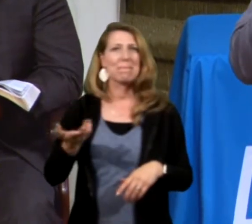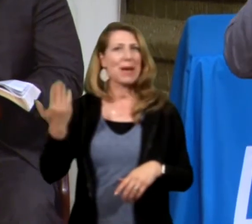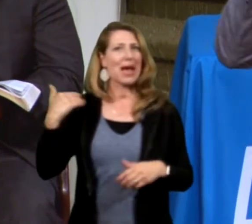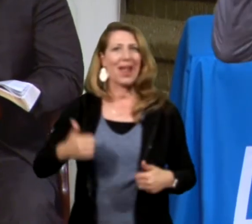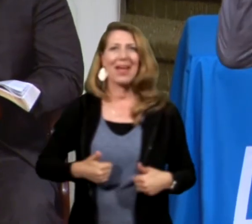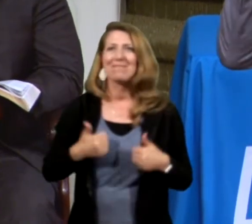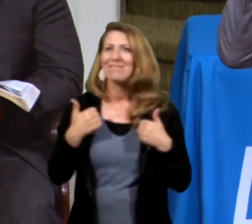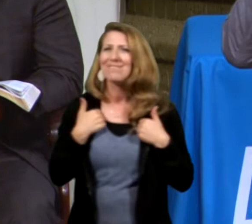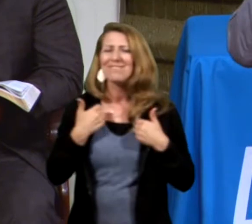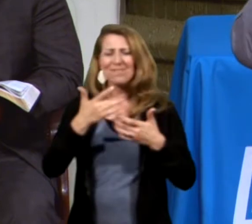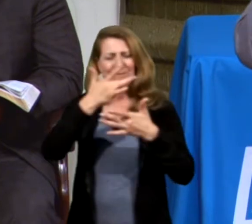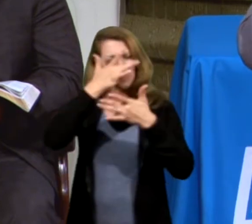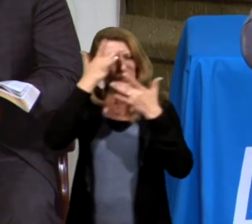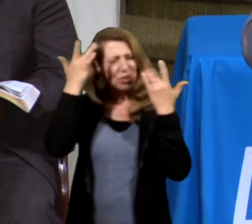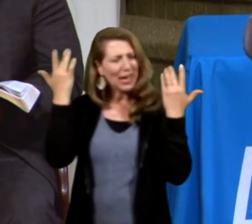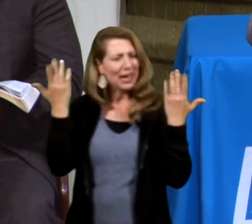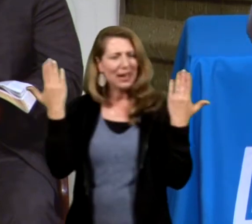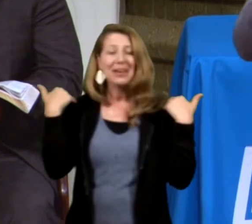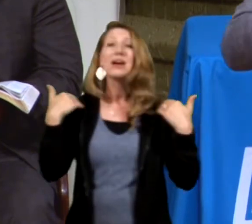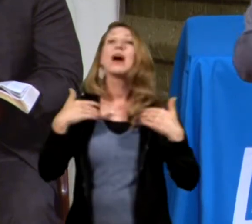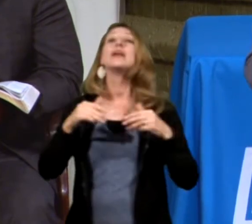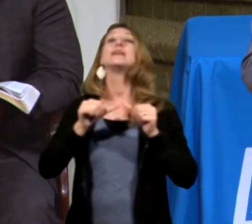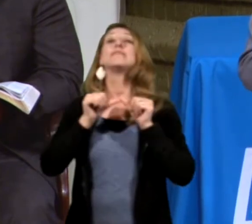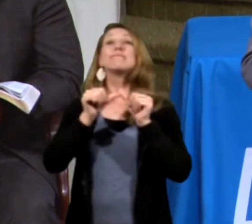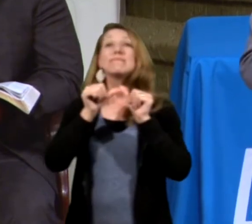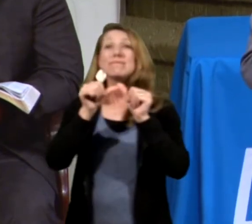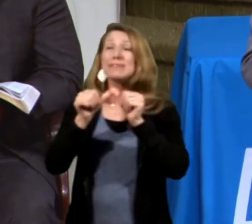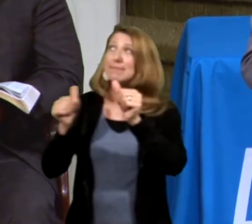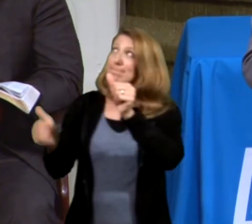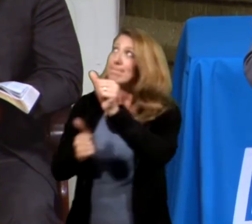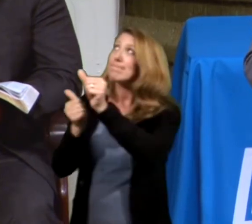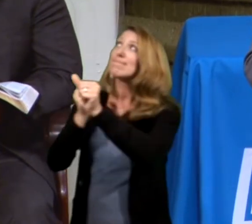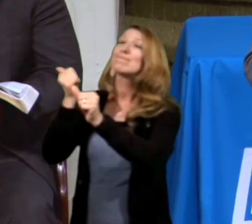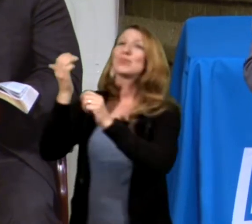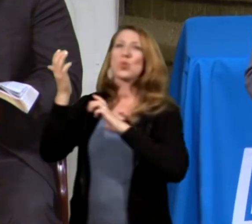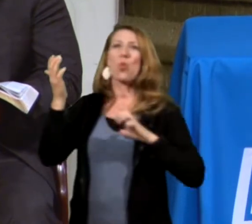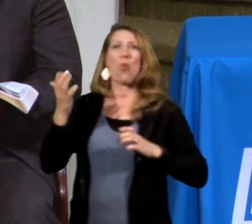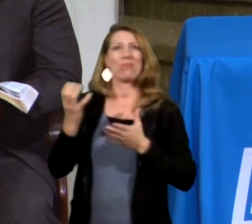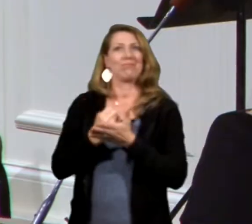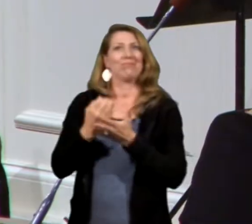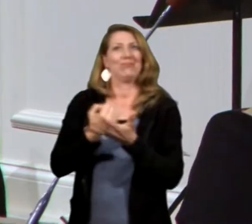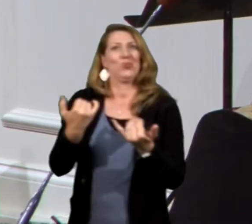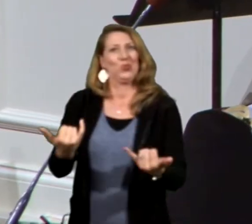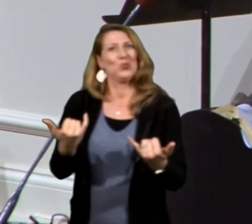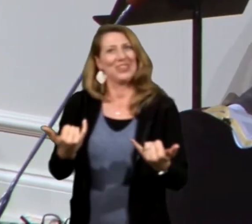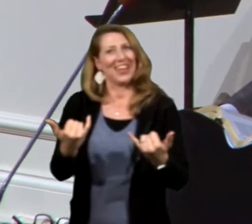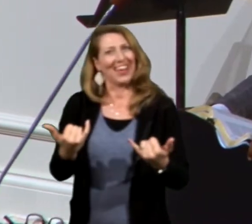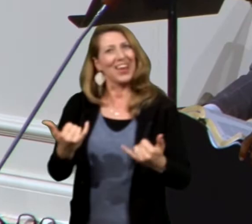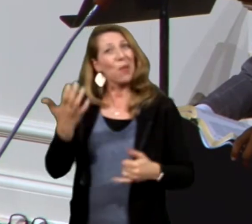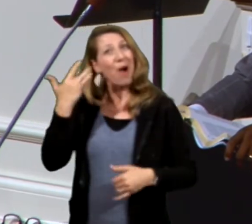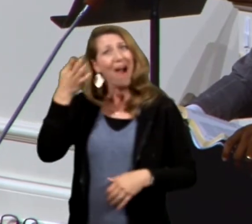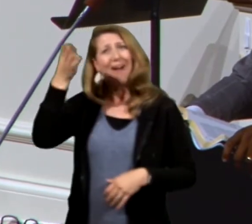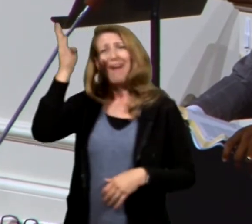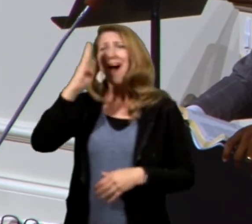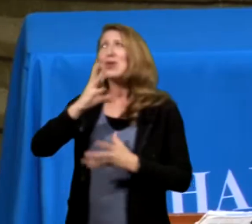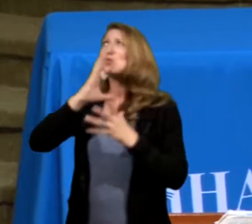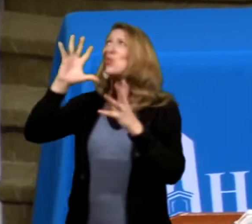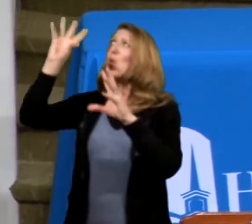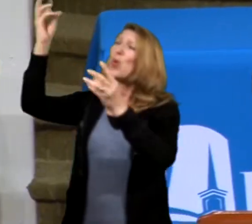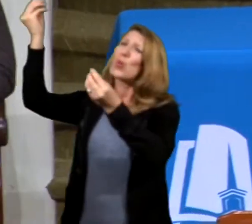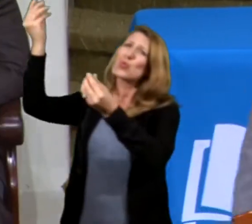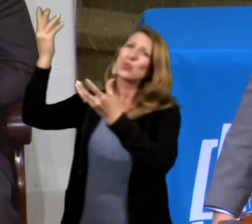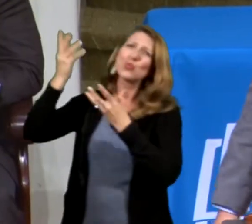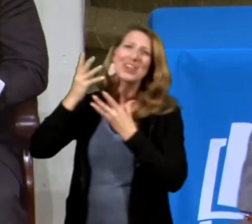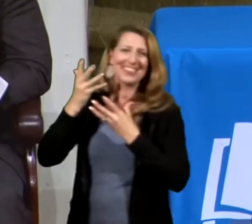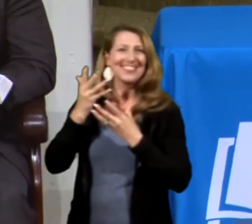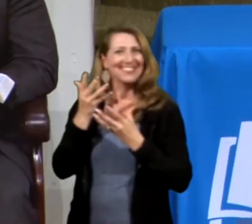that. Forget those things are the past, and just keep pursuing the Lord Jesus Christ today. And we'll find that God is very gracious, and we find that